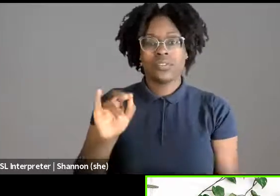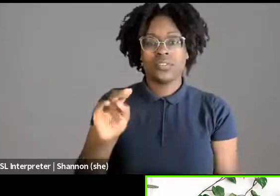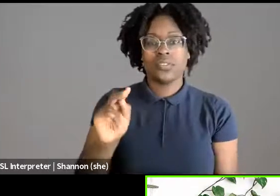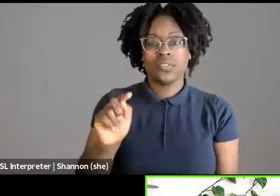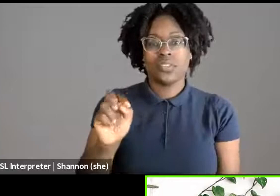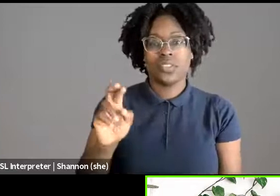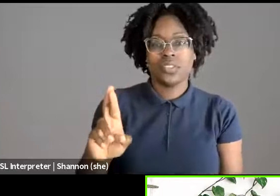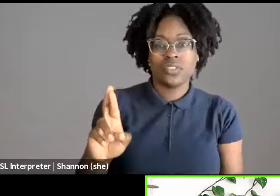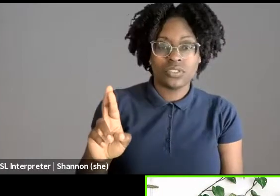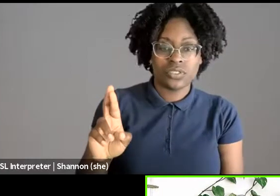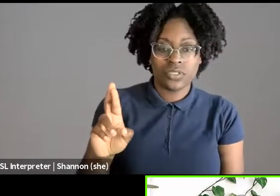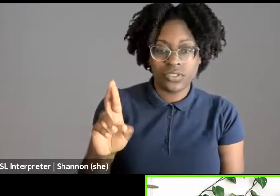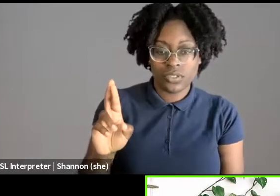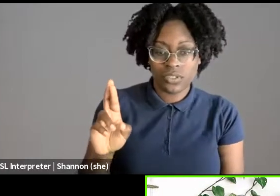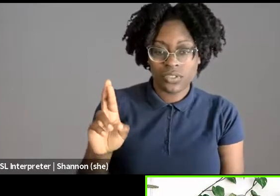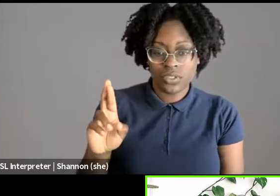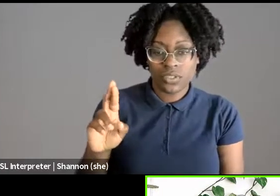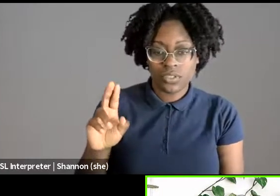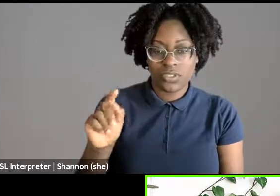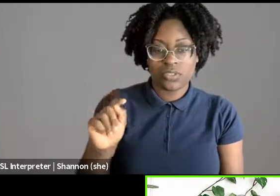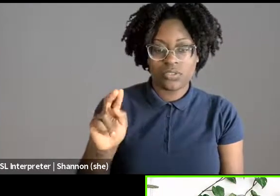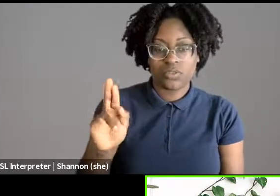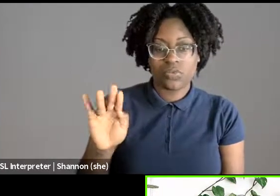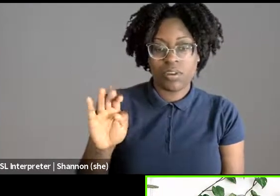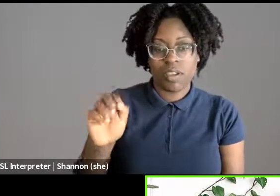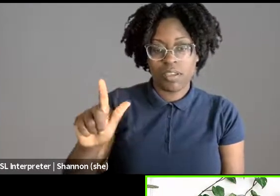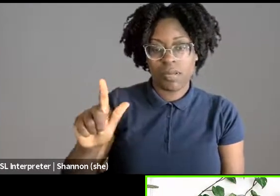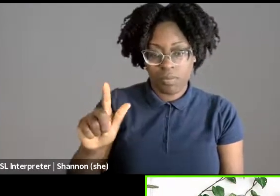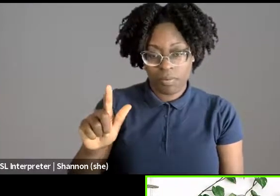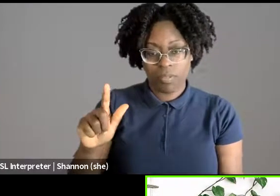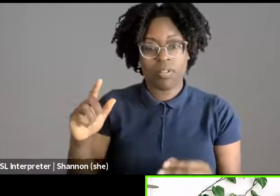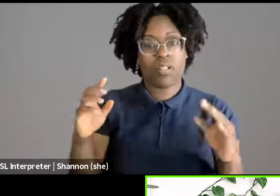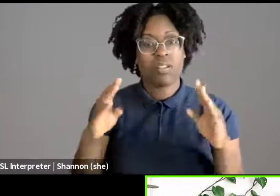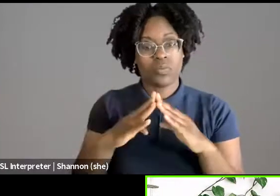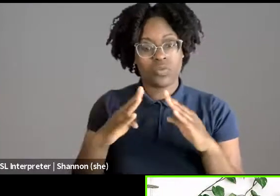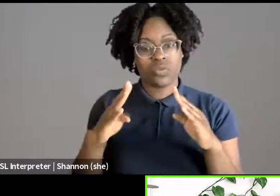organization for the Bay Area's intertribal community here.